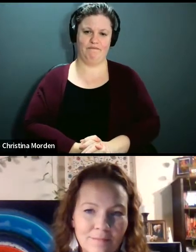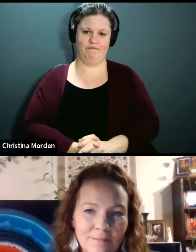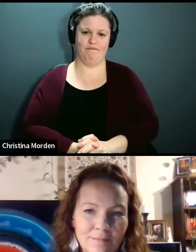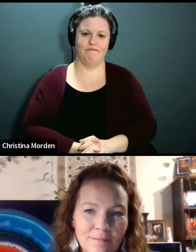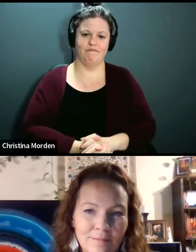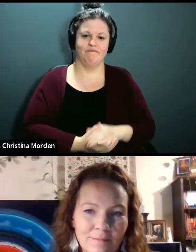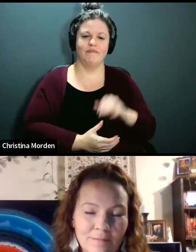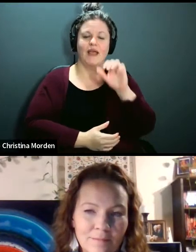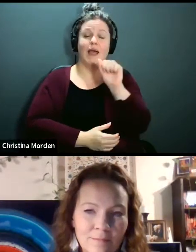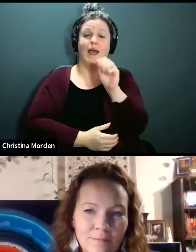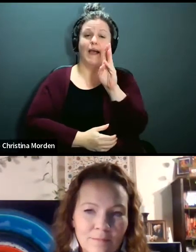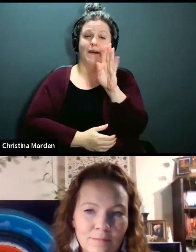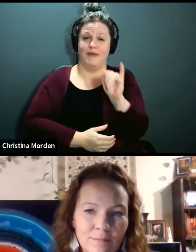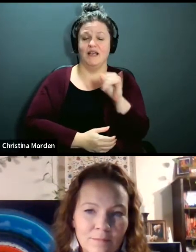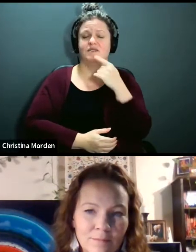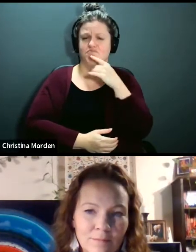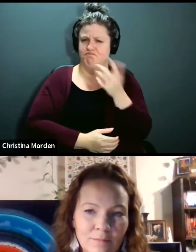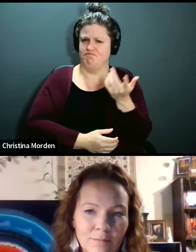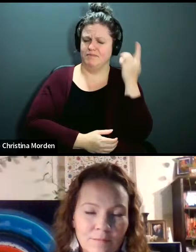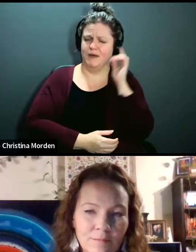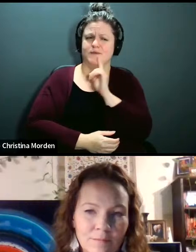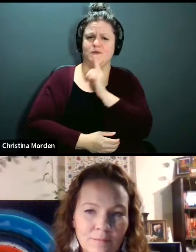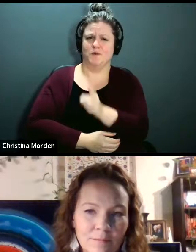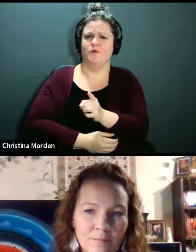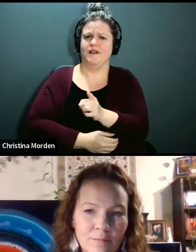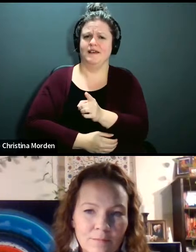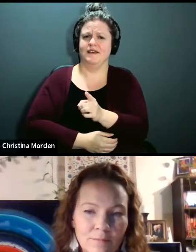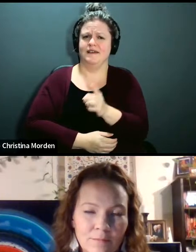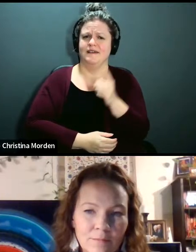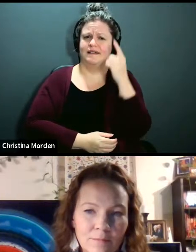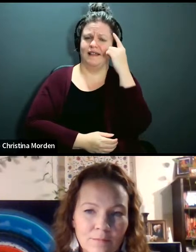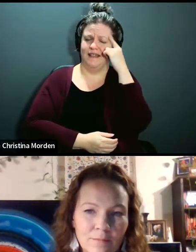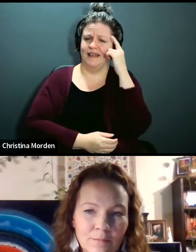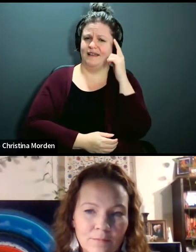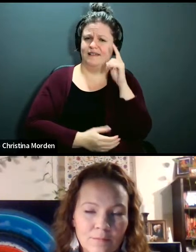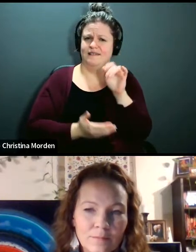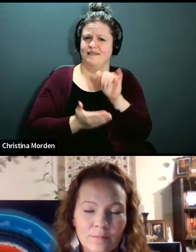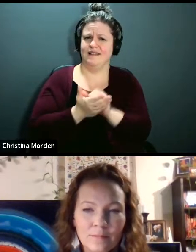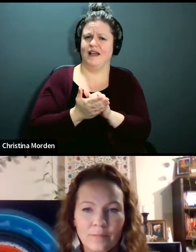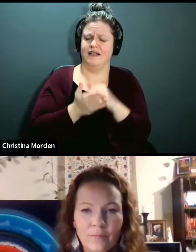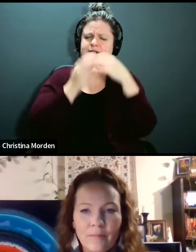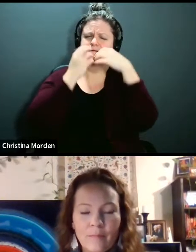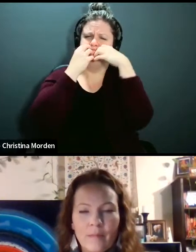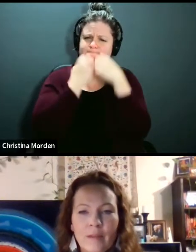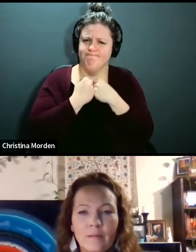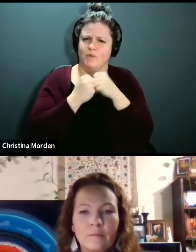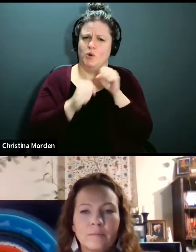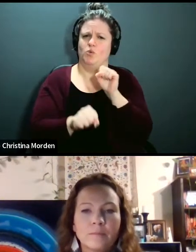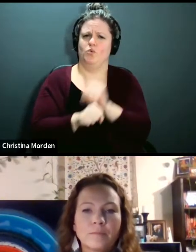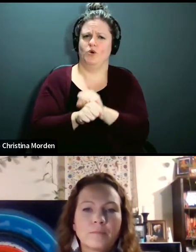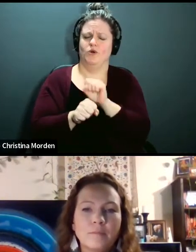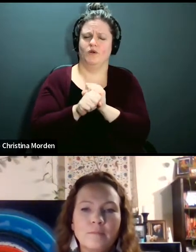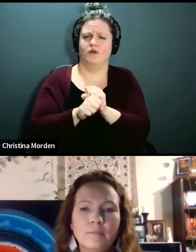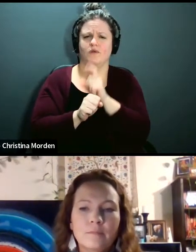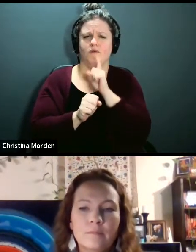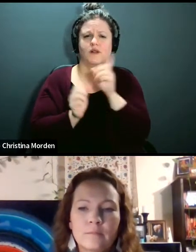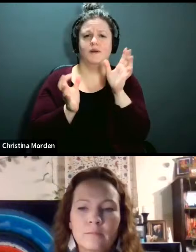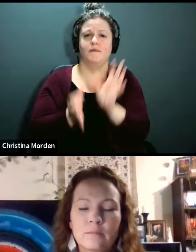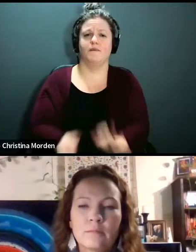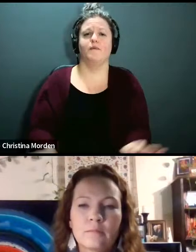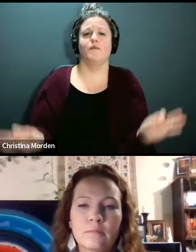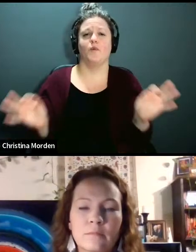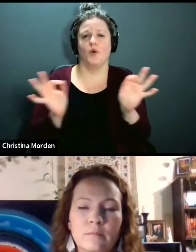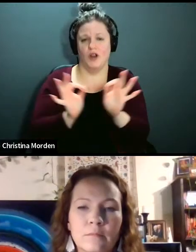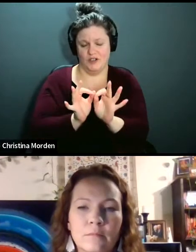yeah actually I think that is really uh Priceless uh work yeah really important um